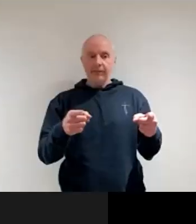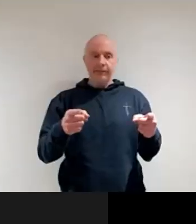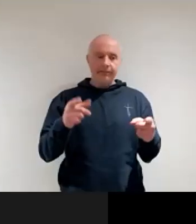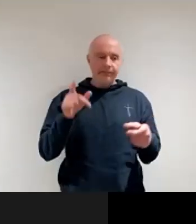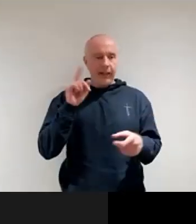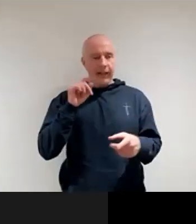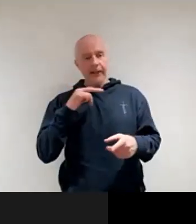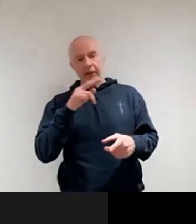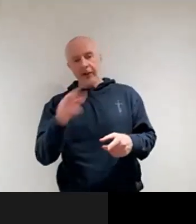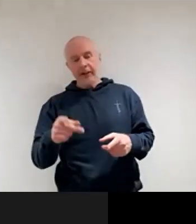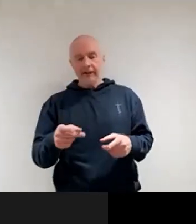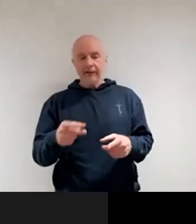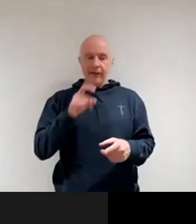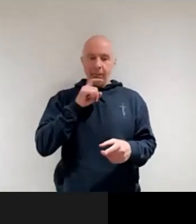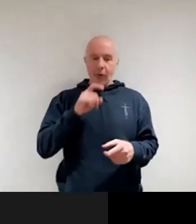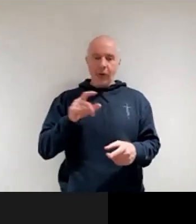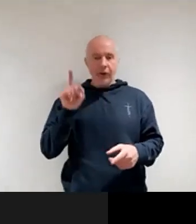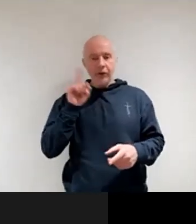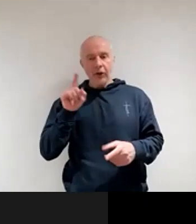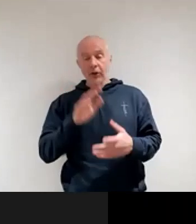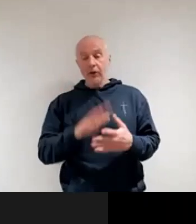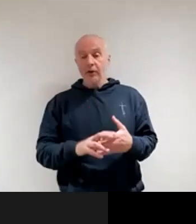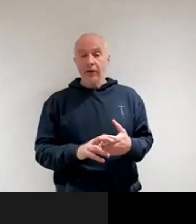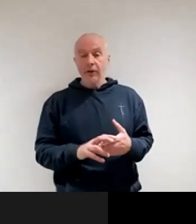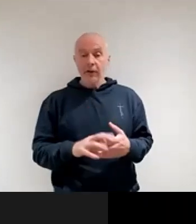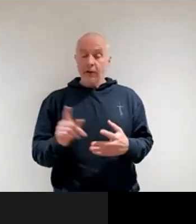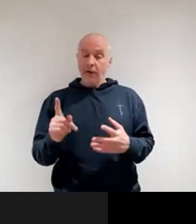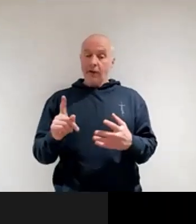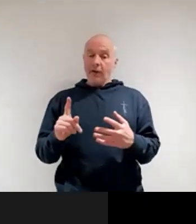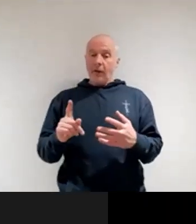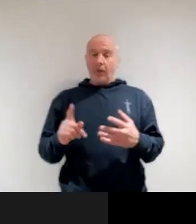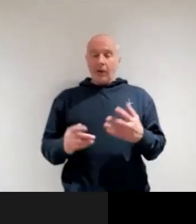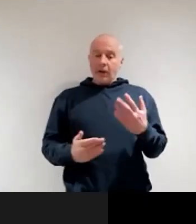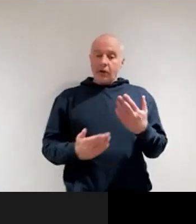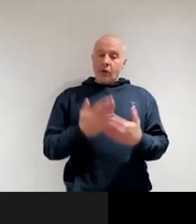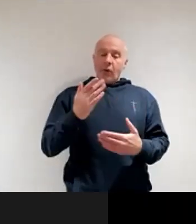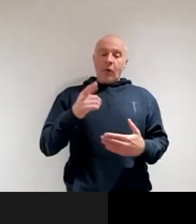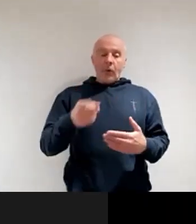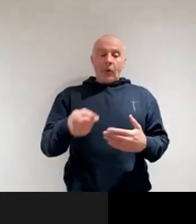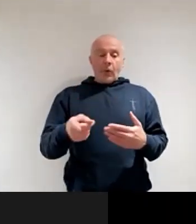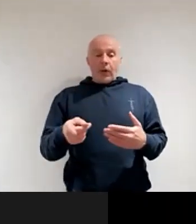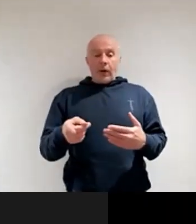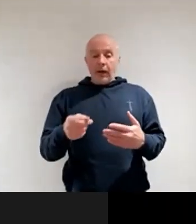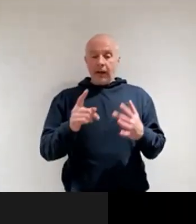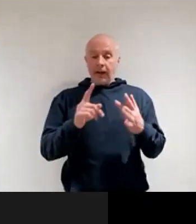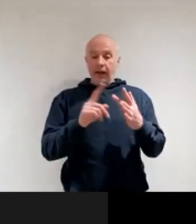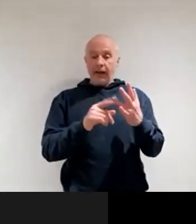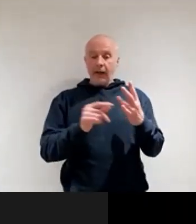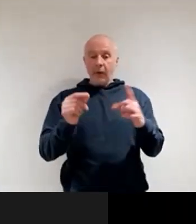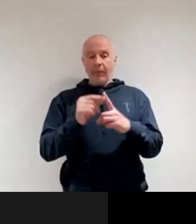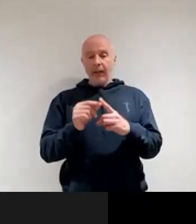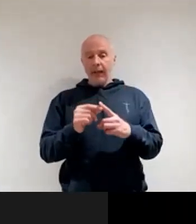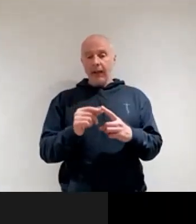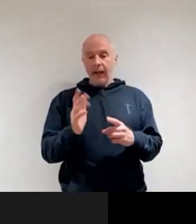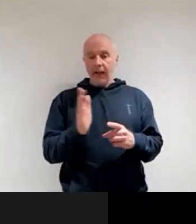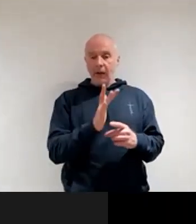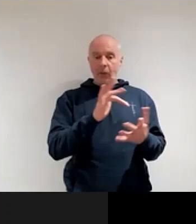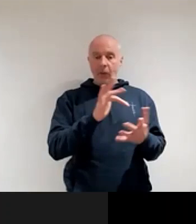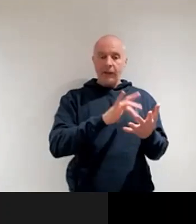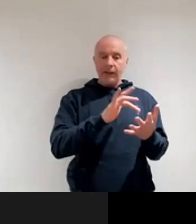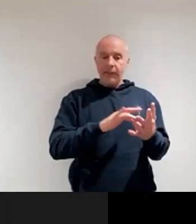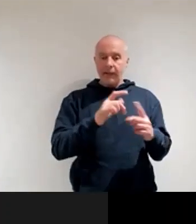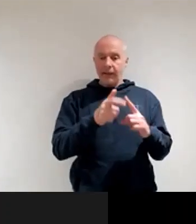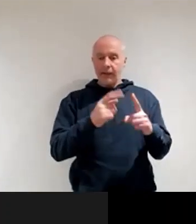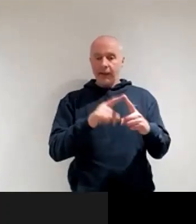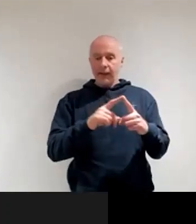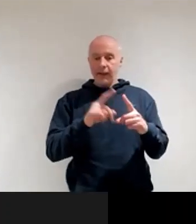Us to the latest instalment of the IOP West Midlands Keele Physics Centre lecture series, evening talk